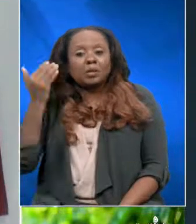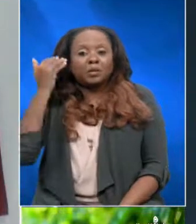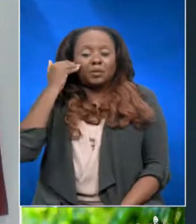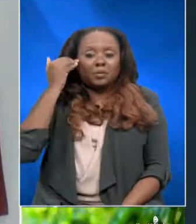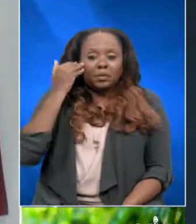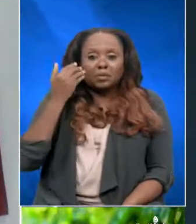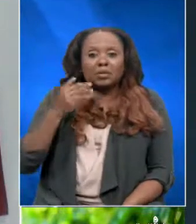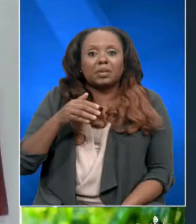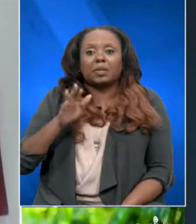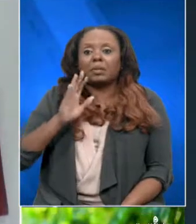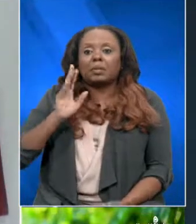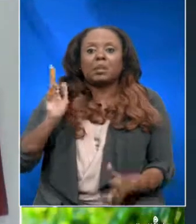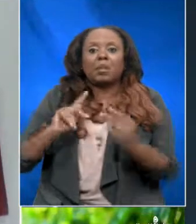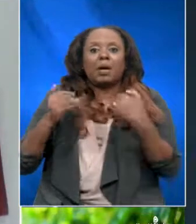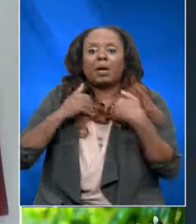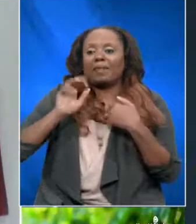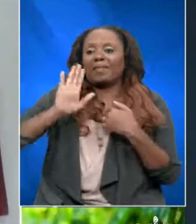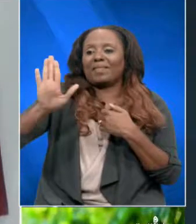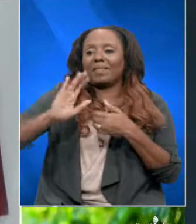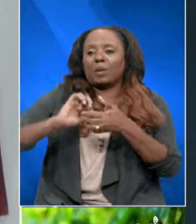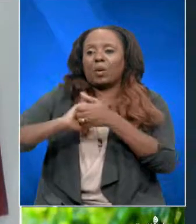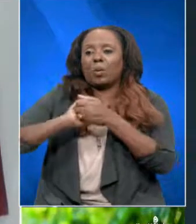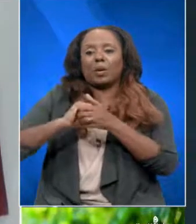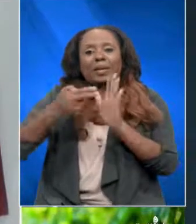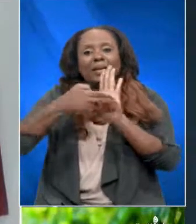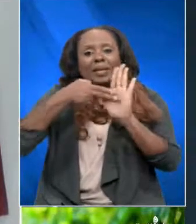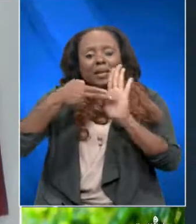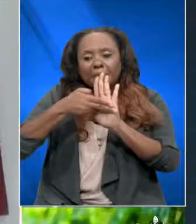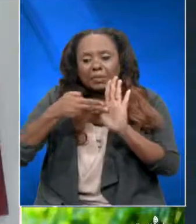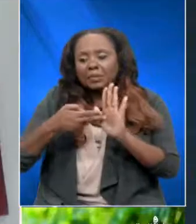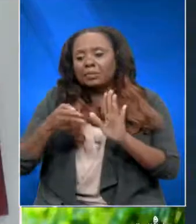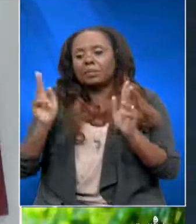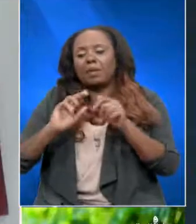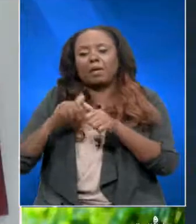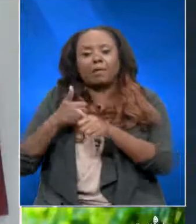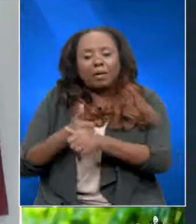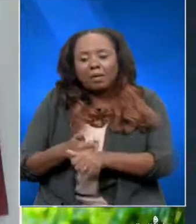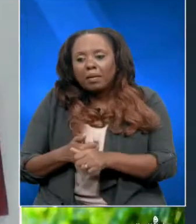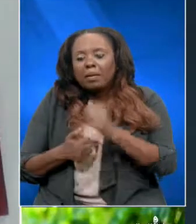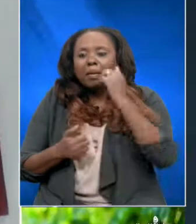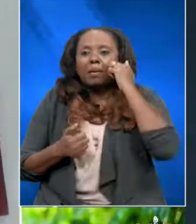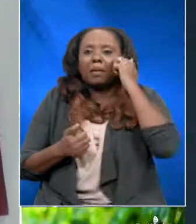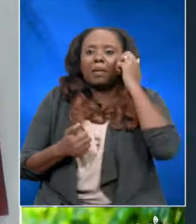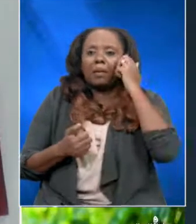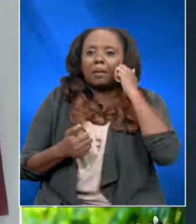and whatever regulations that they have in place, that they would have followed them and are sharing